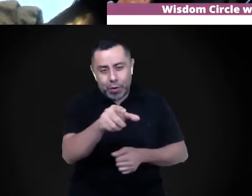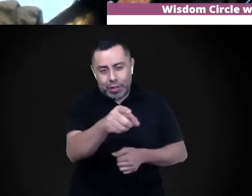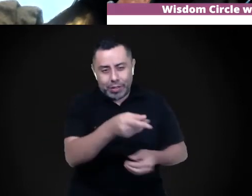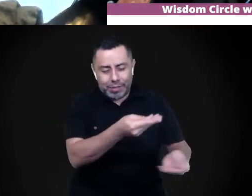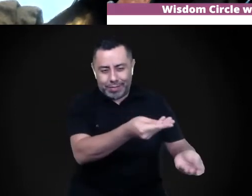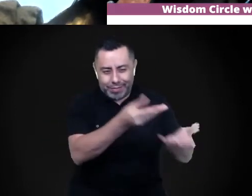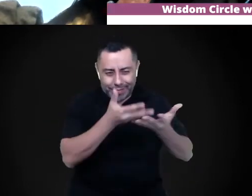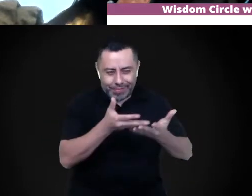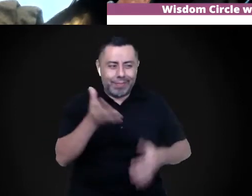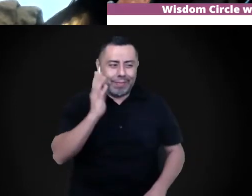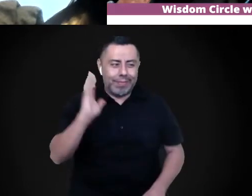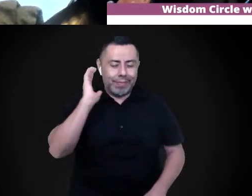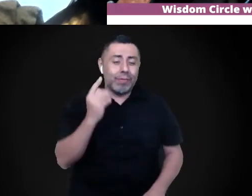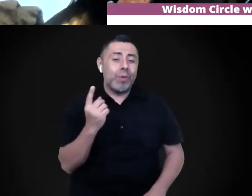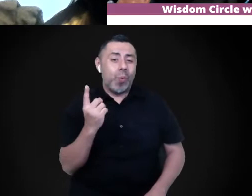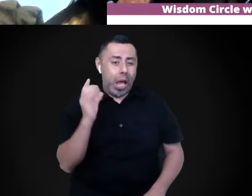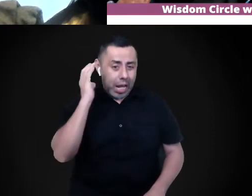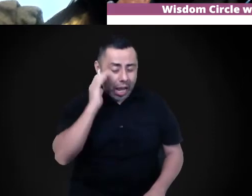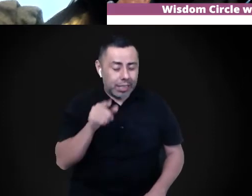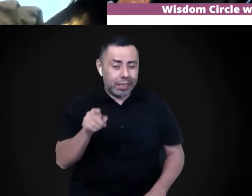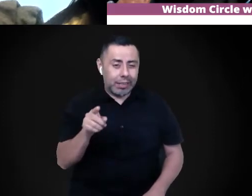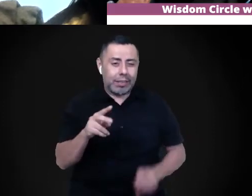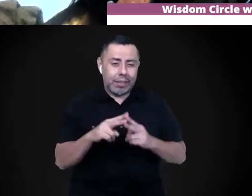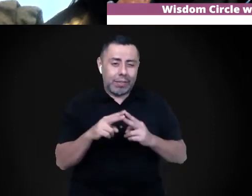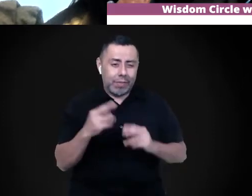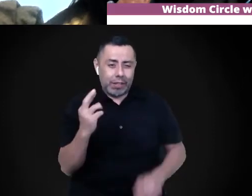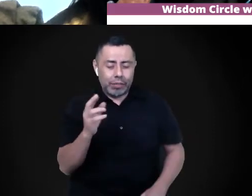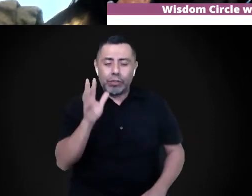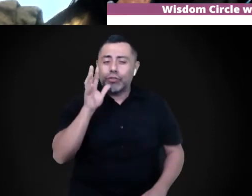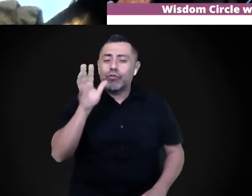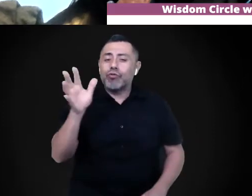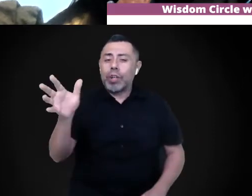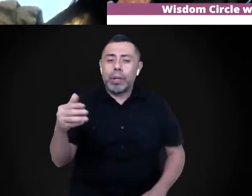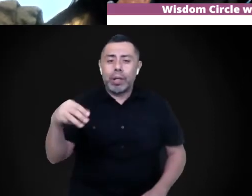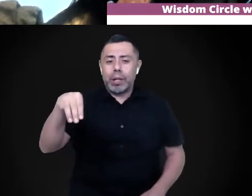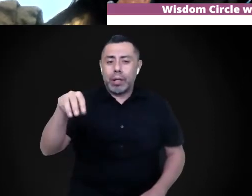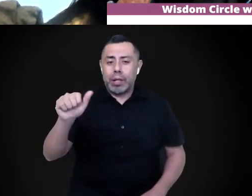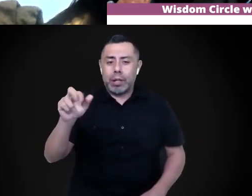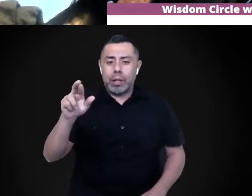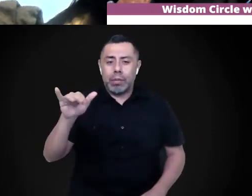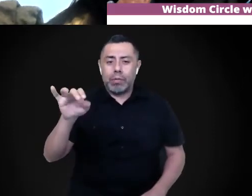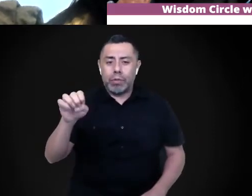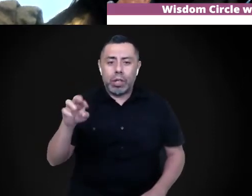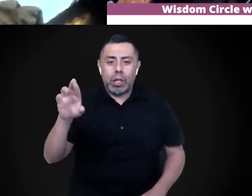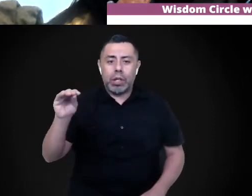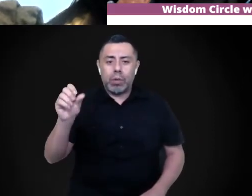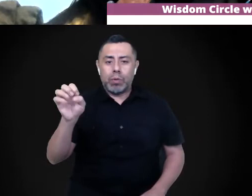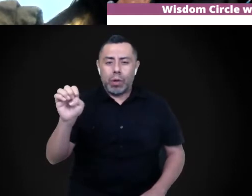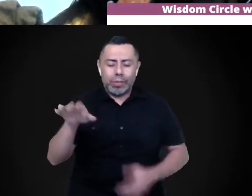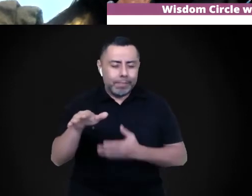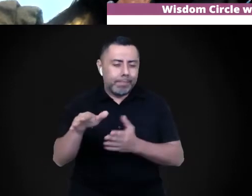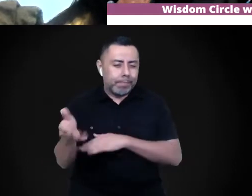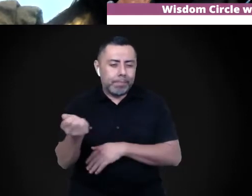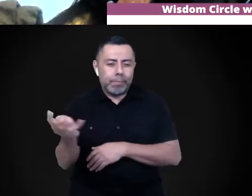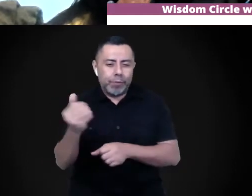was really close to, Grandma Marie Rose, she passed a couple years, but my mom always talked so